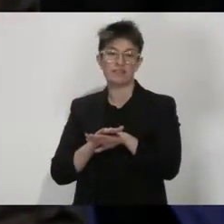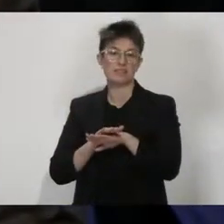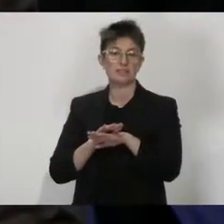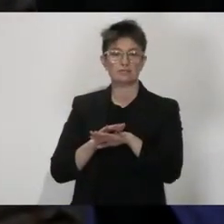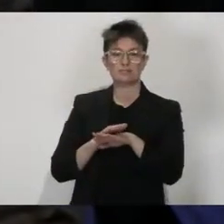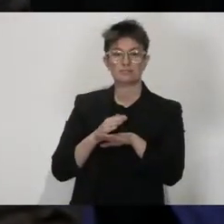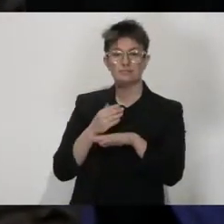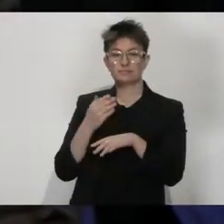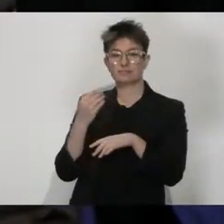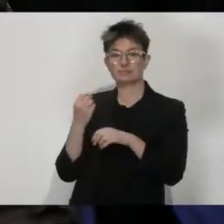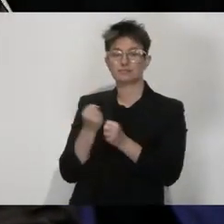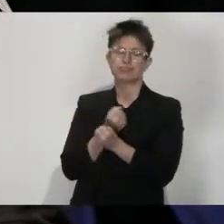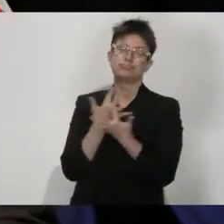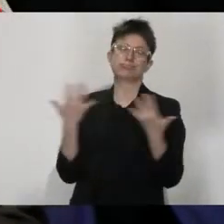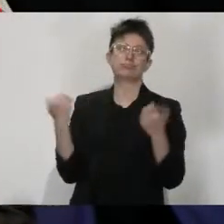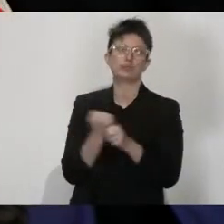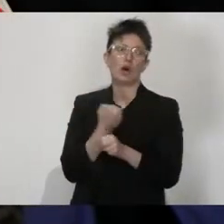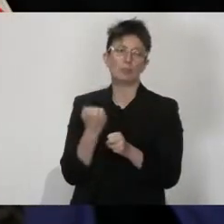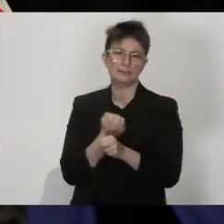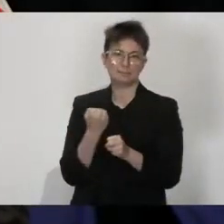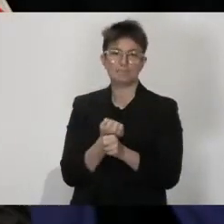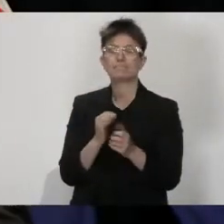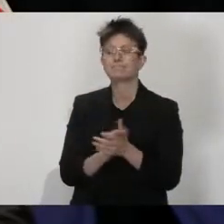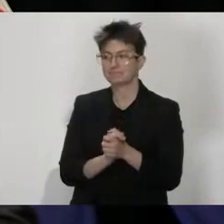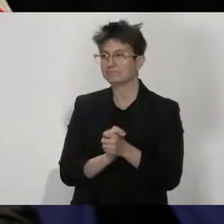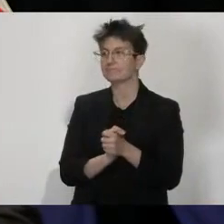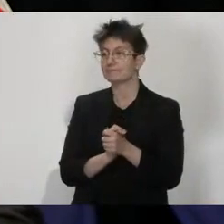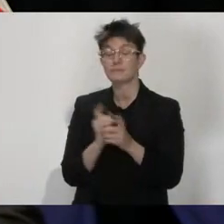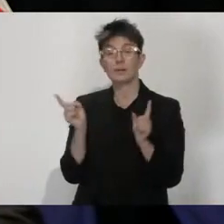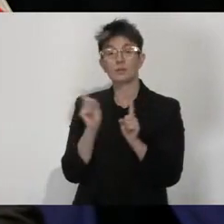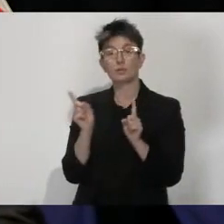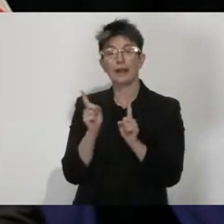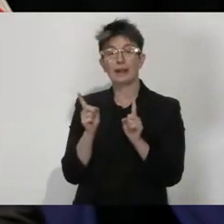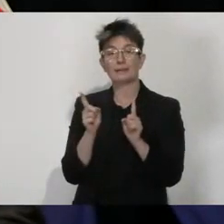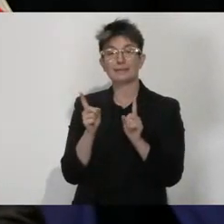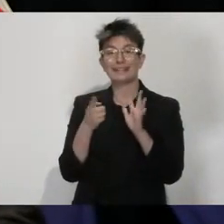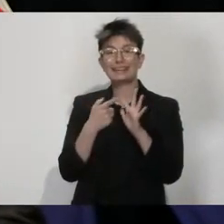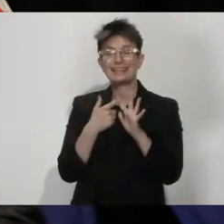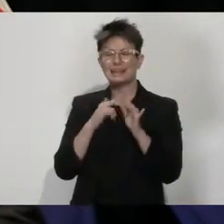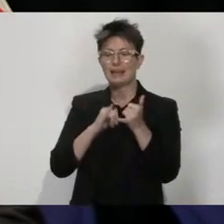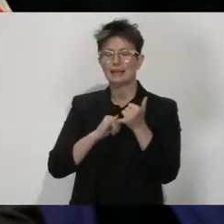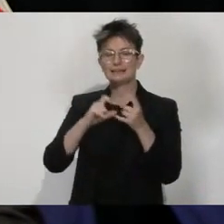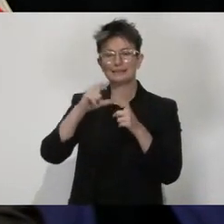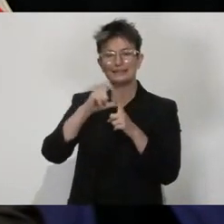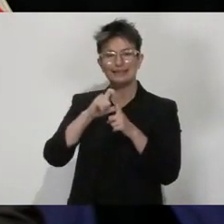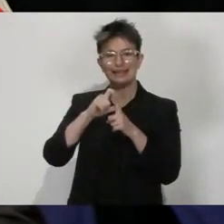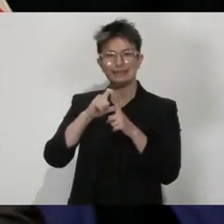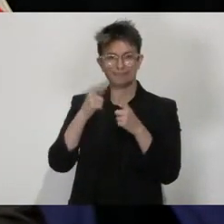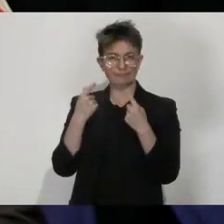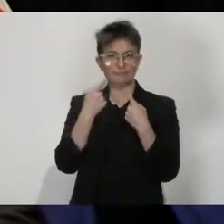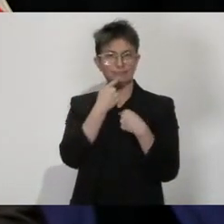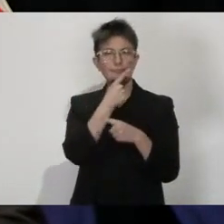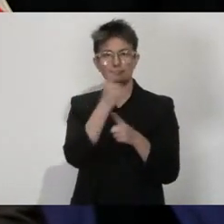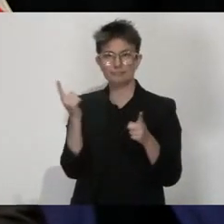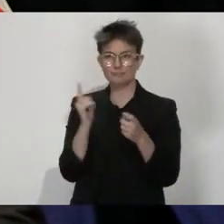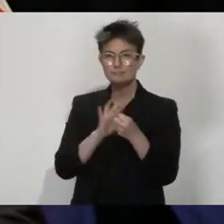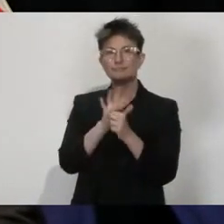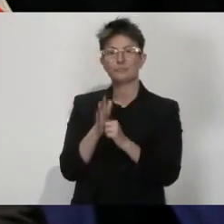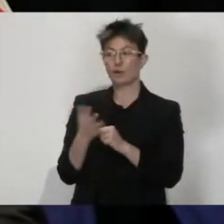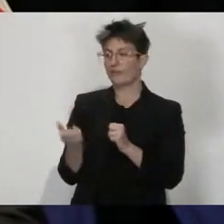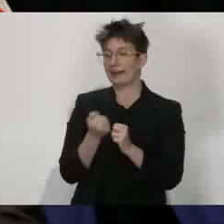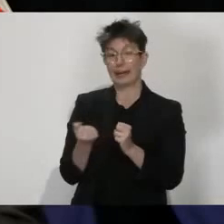325,426 jobs. Today, MSD released the COVID income payment and job seeker data covering the same